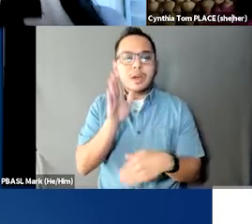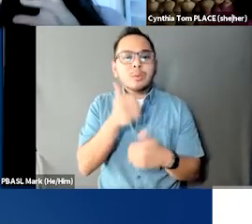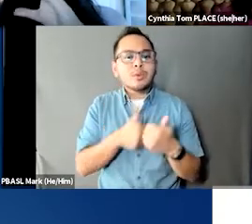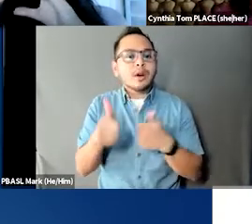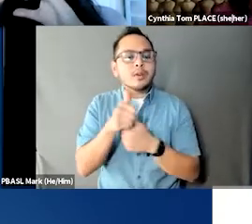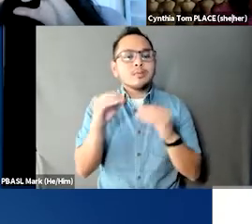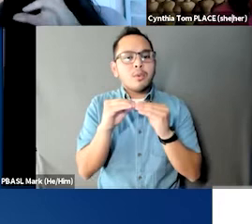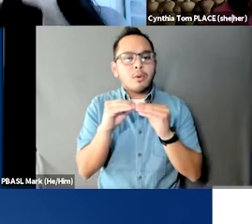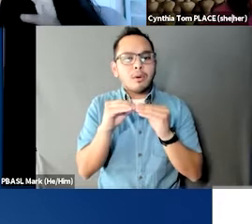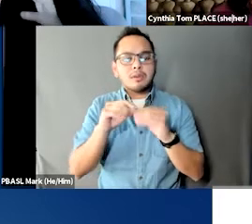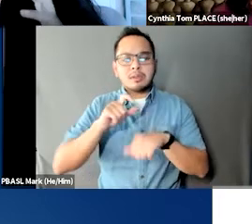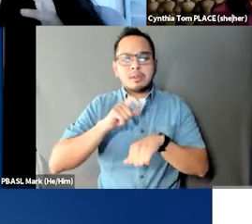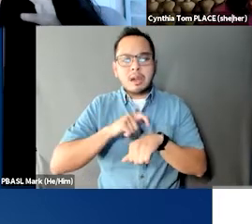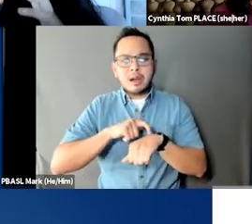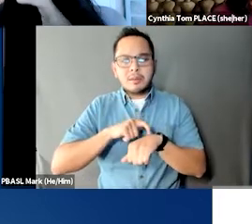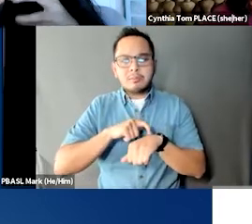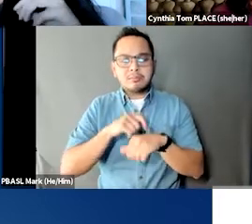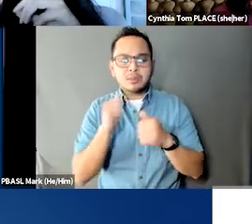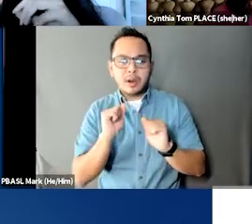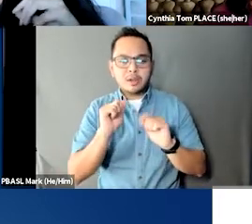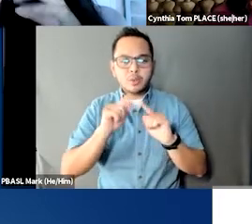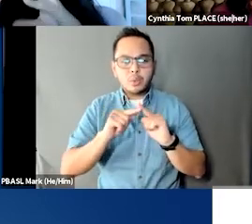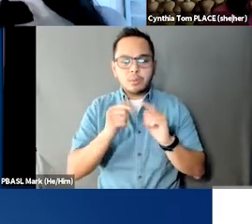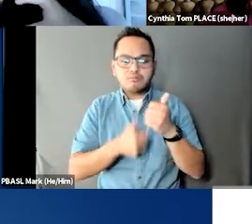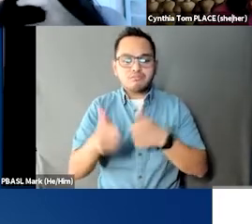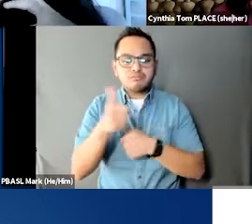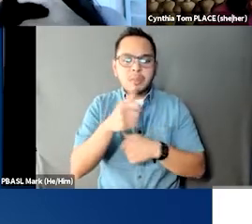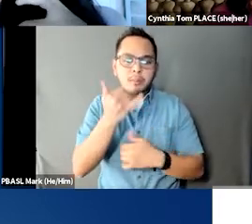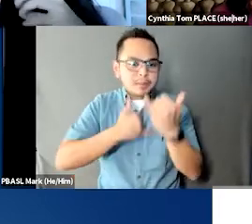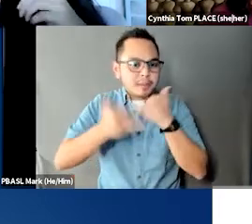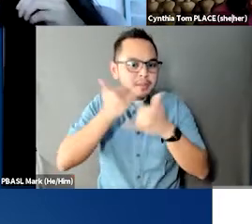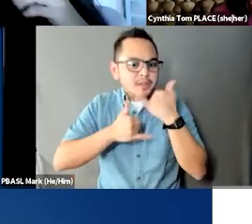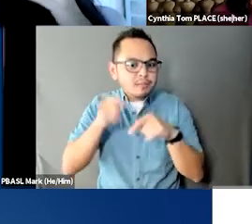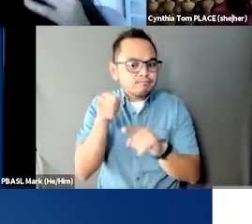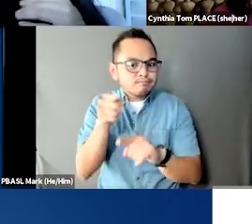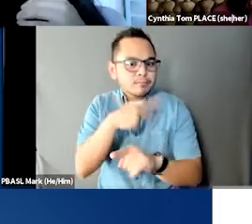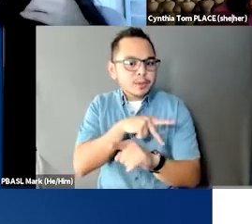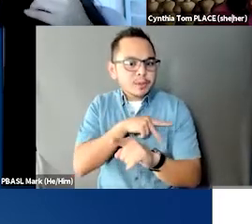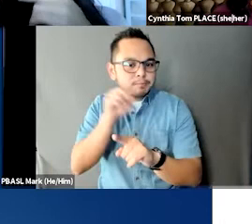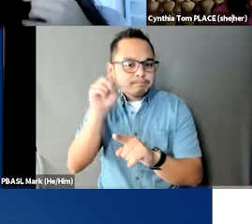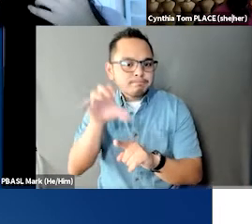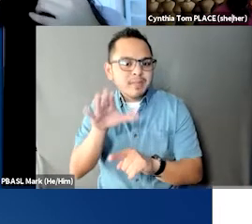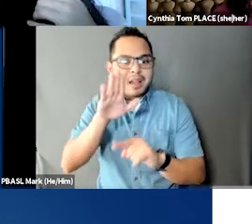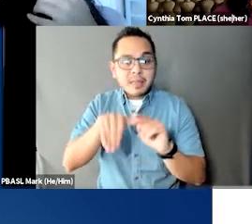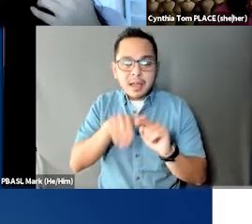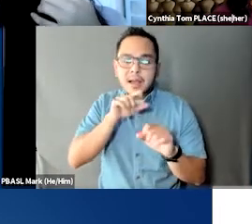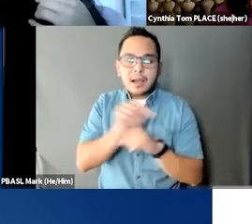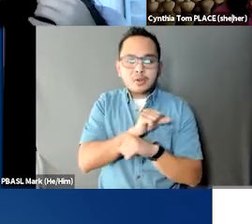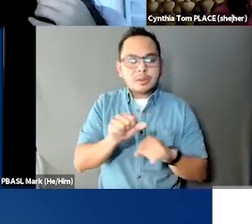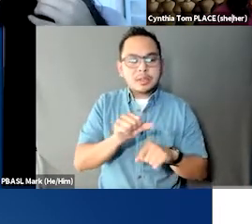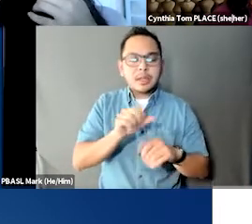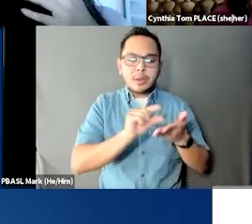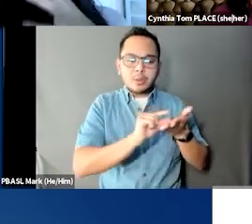They prioritize time pointing out mistakes and flaws and making them personal, rather than putting the time and the energy